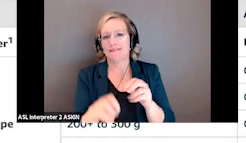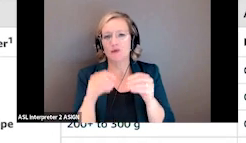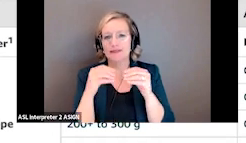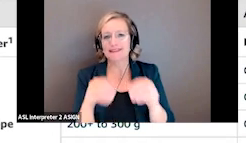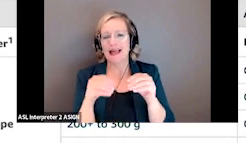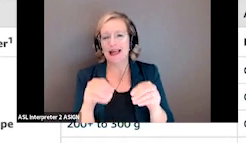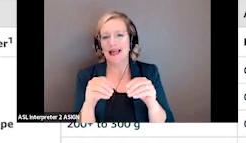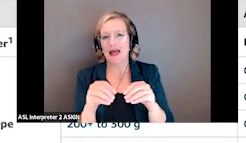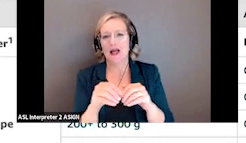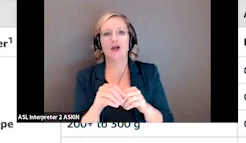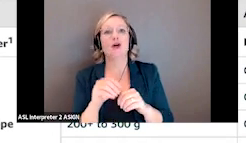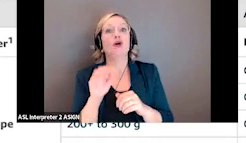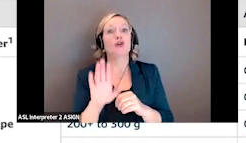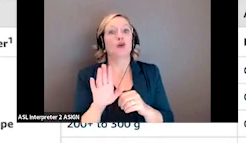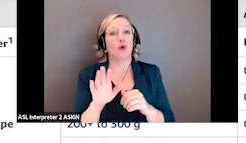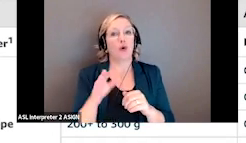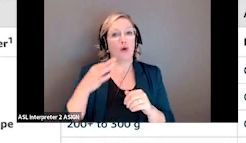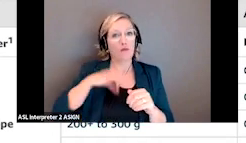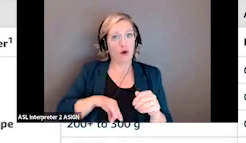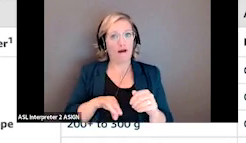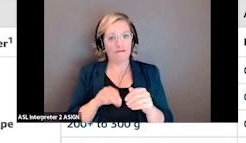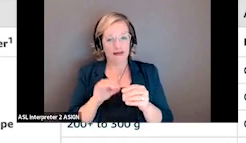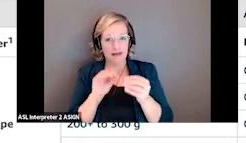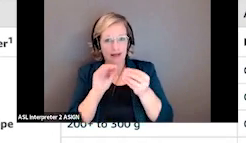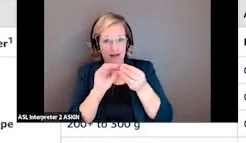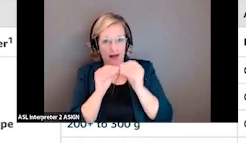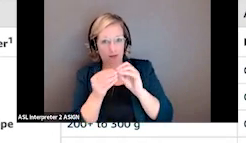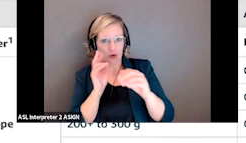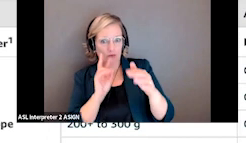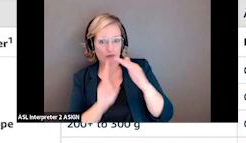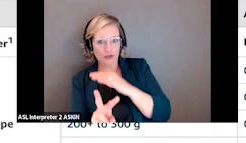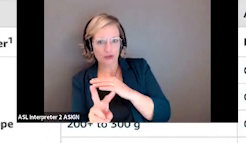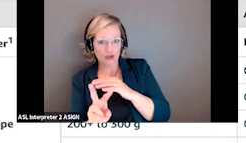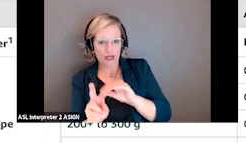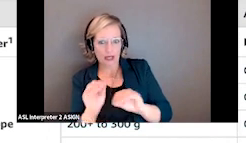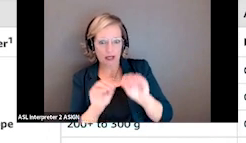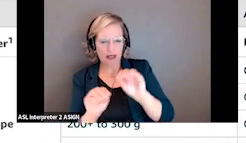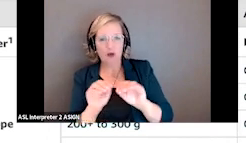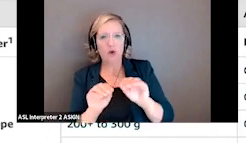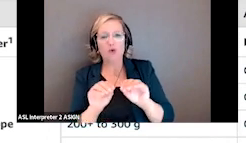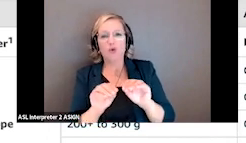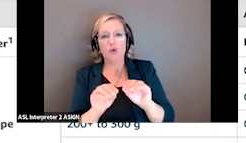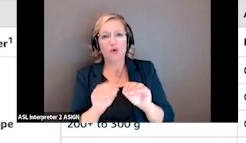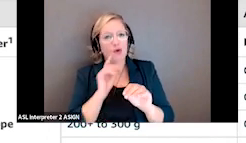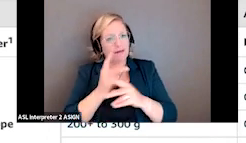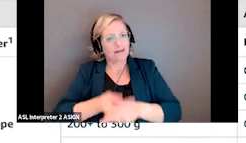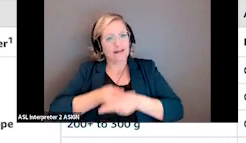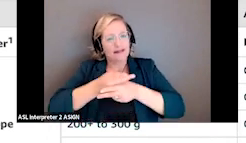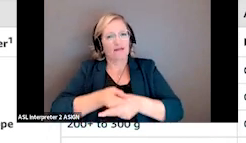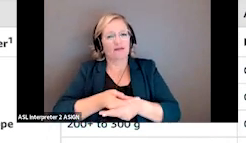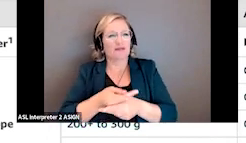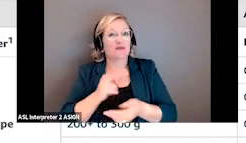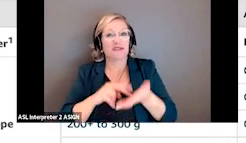very sharp with your profitability numbers and realizing that we may not be able to afford to advertise or be as aggressive with